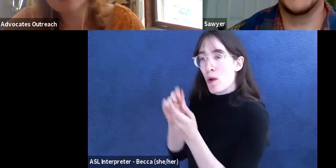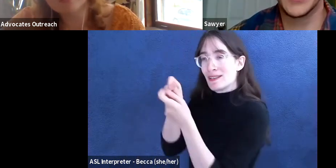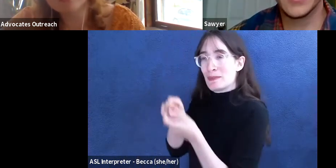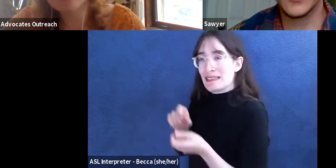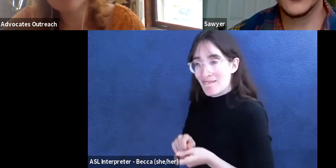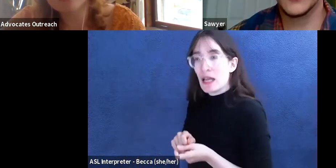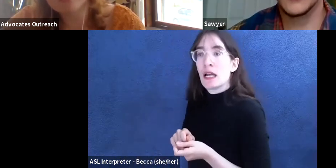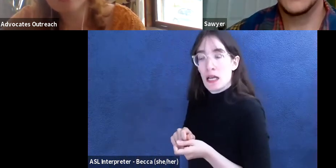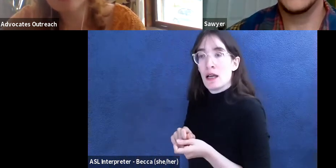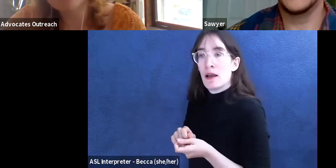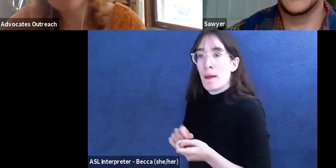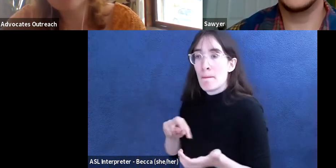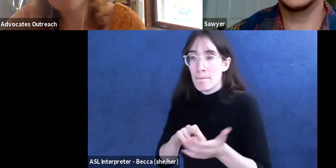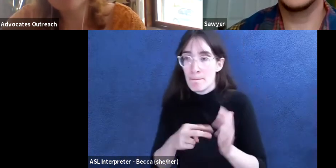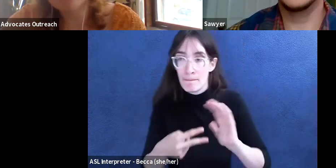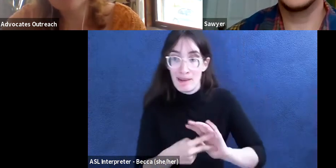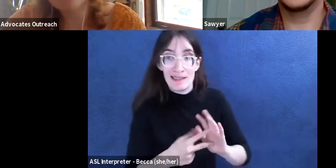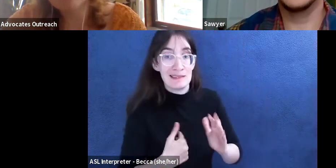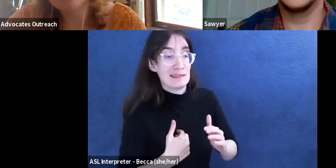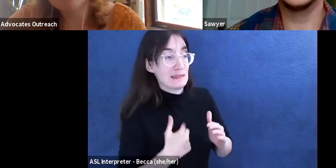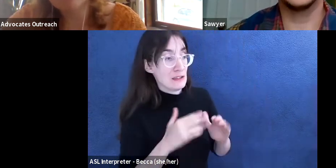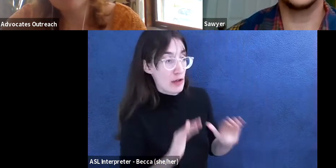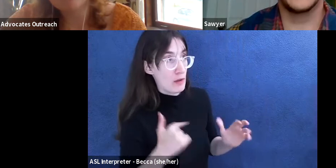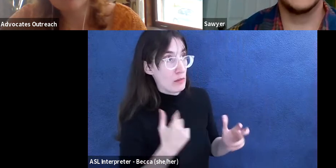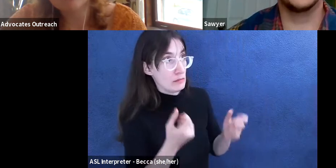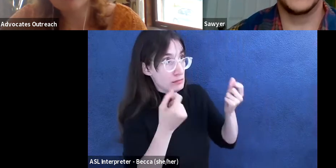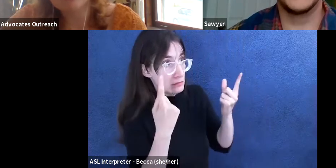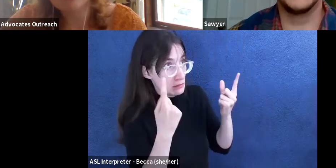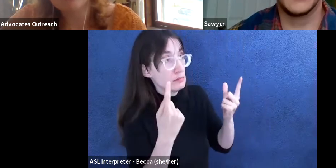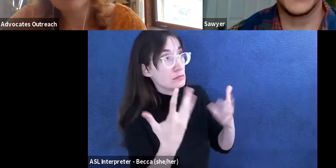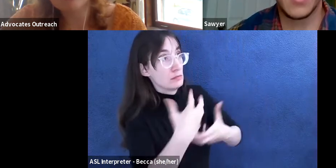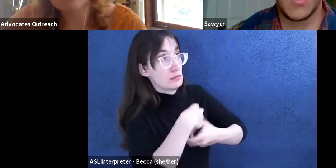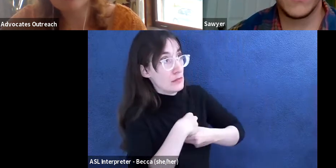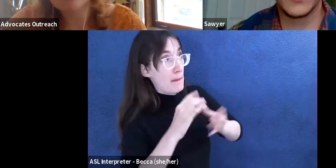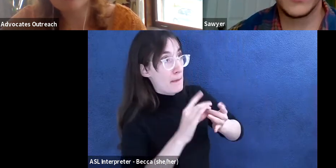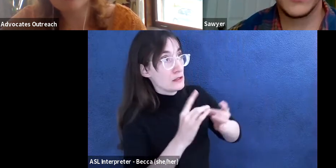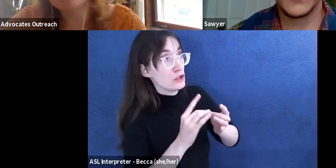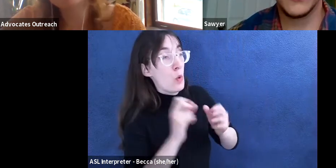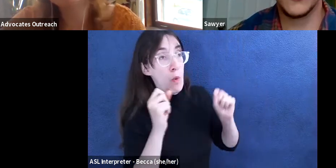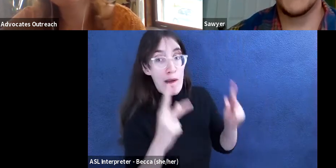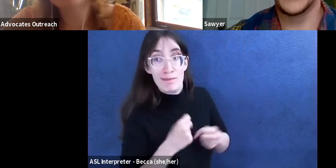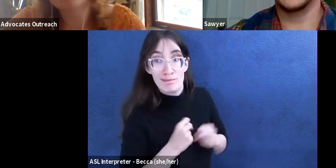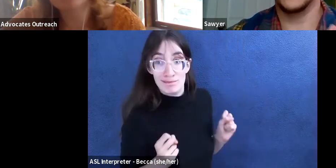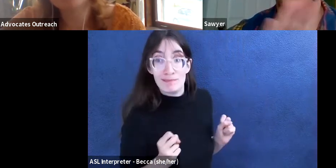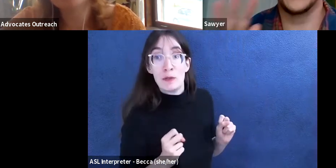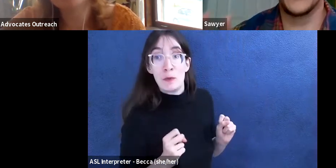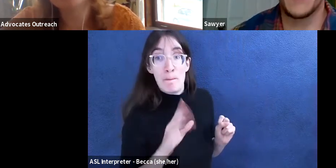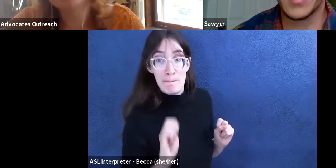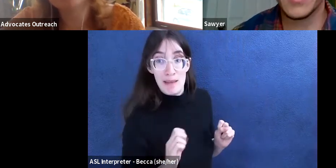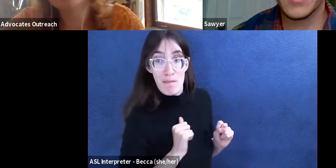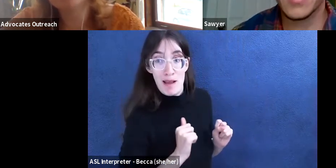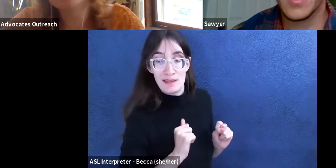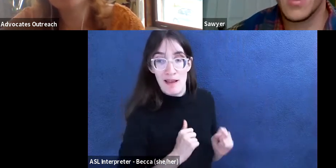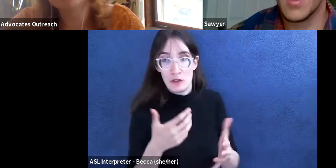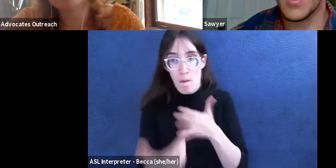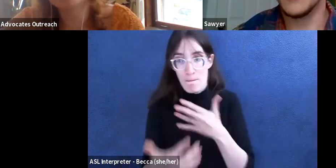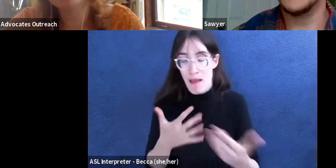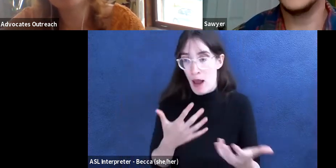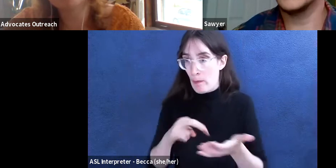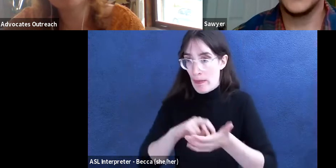our list of talking tips. Just the idea that it's important to not make assumptions